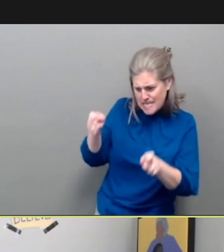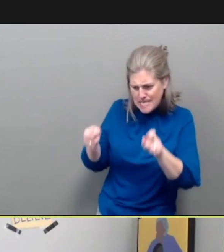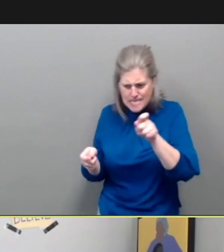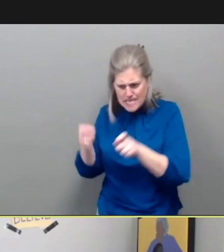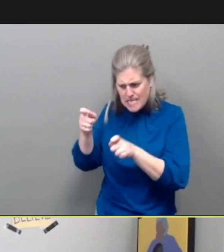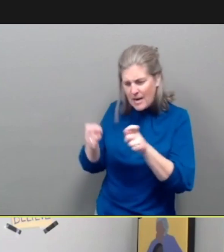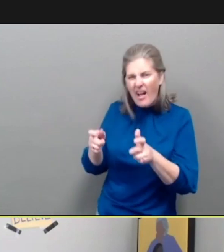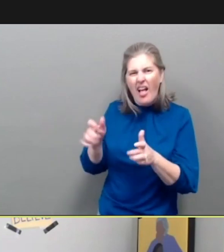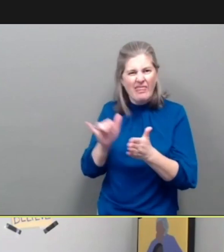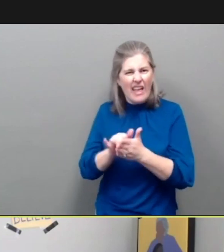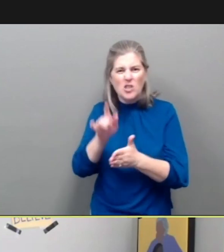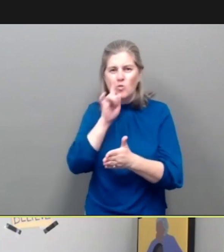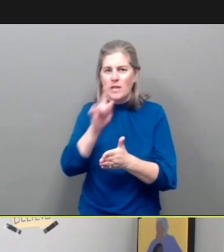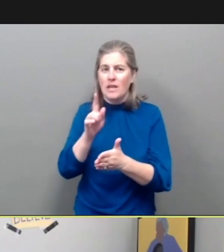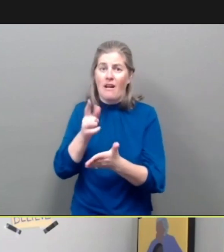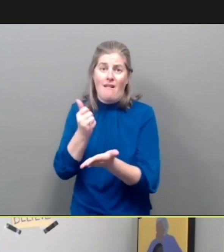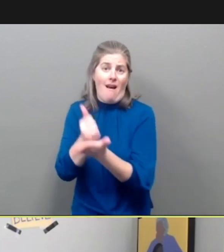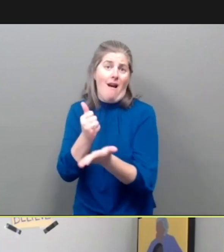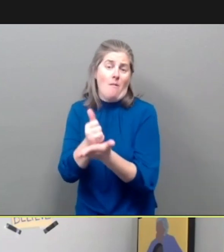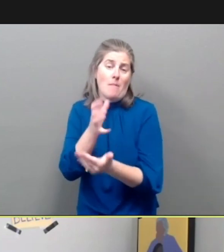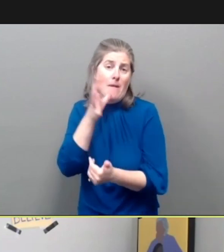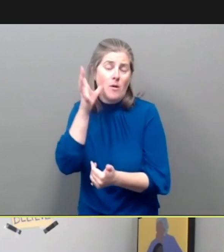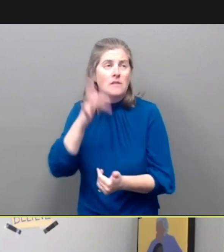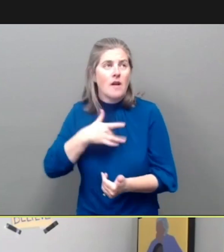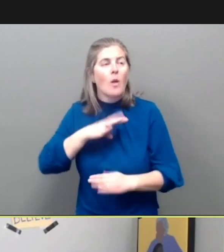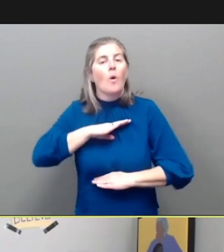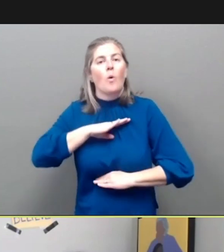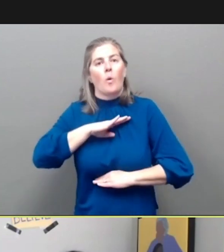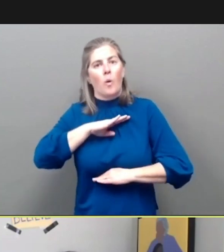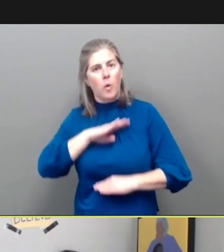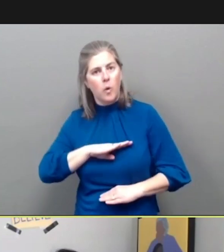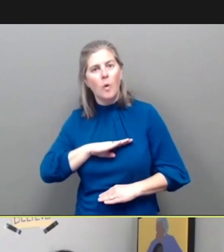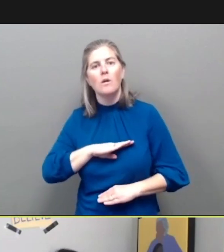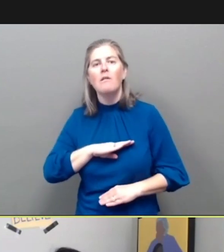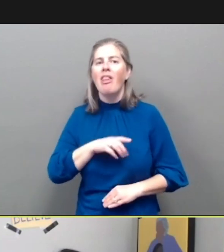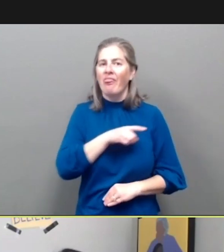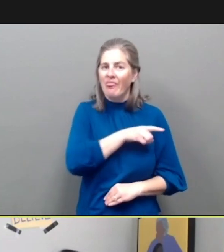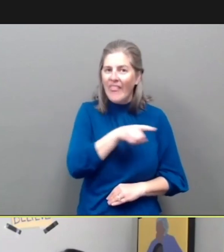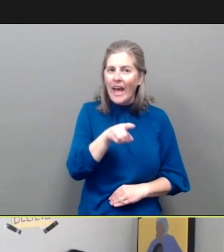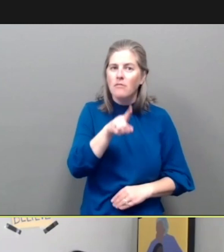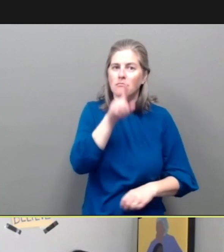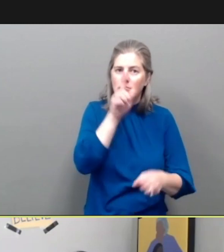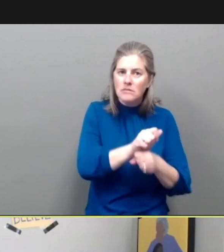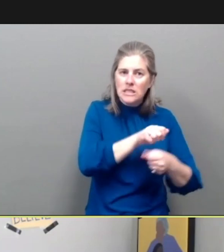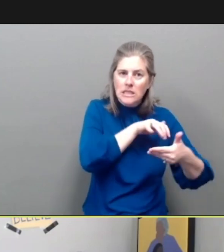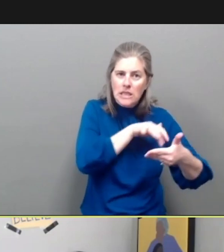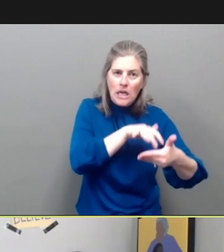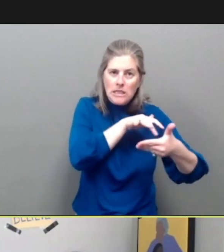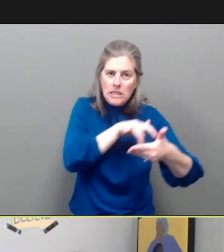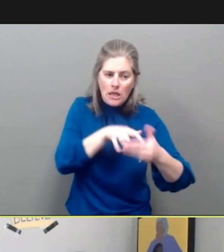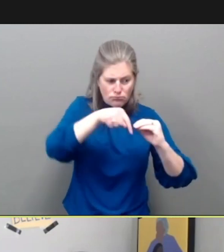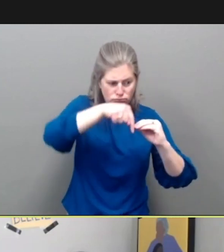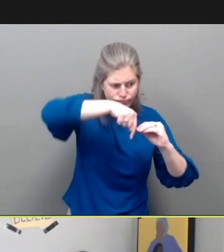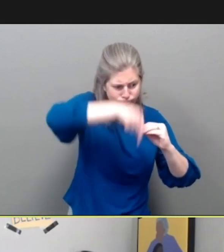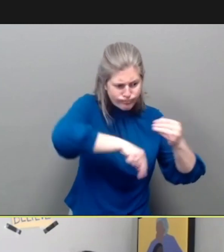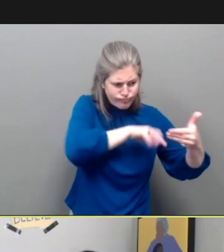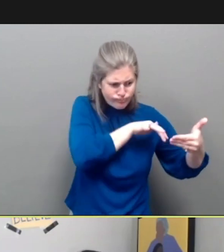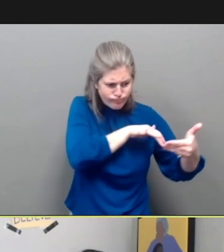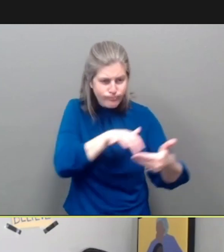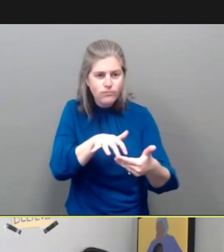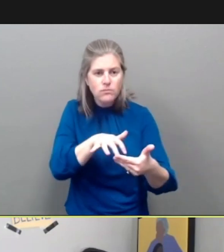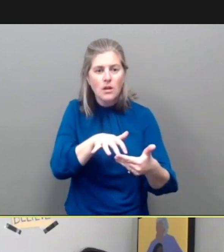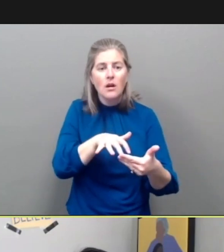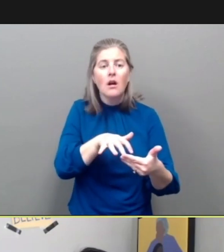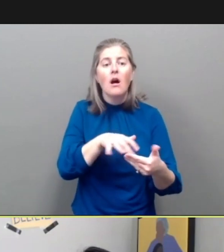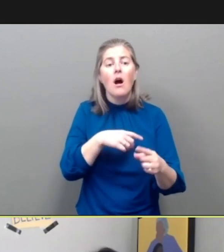could be something really reassuring to parents that they actually did, that extensive study. And they're also giving